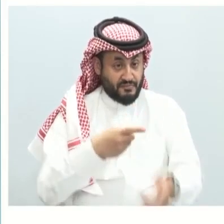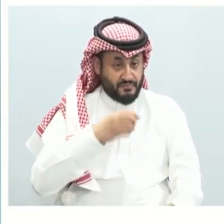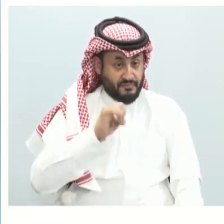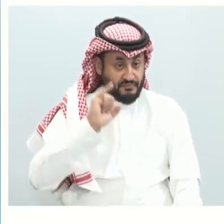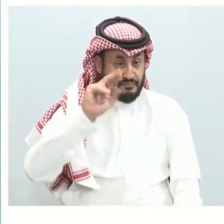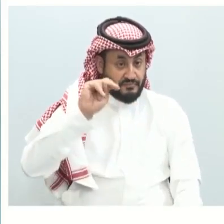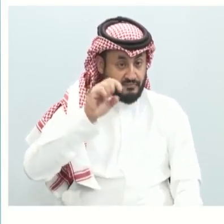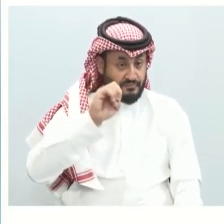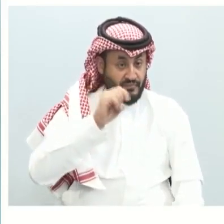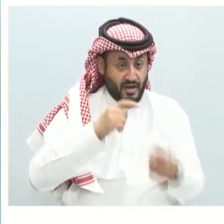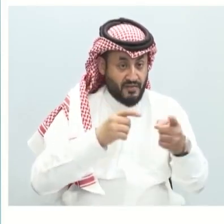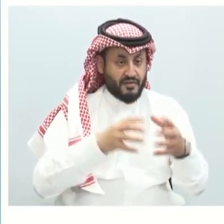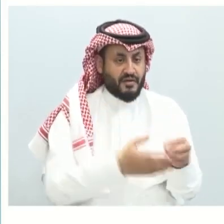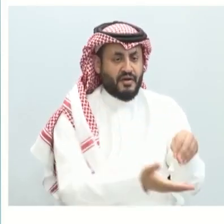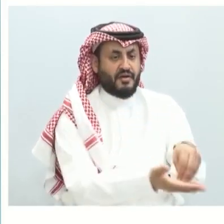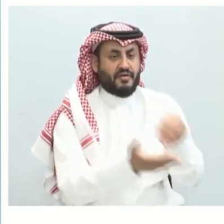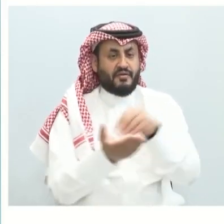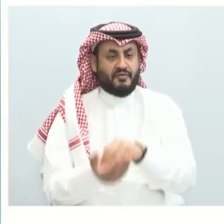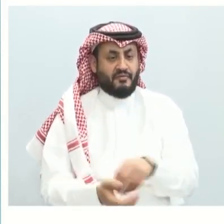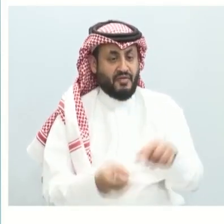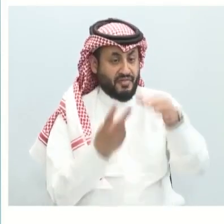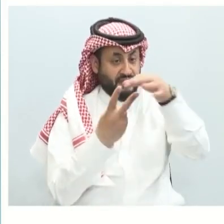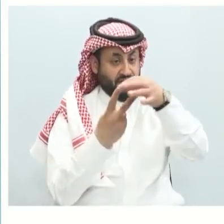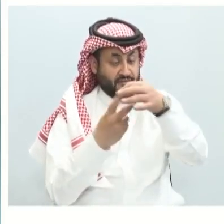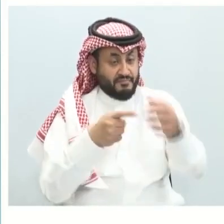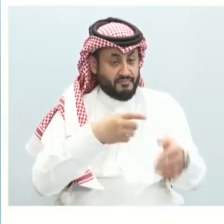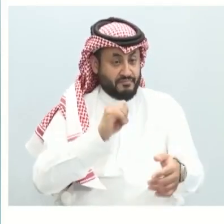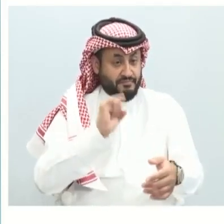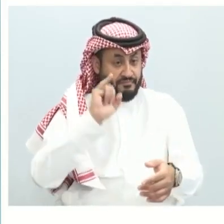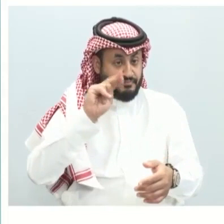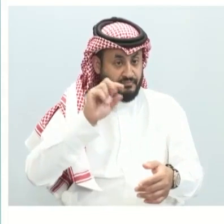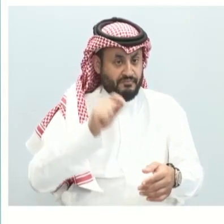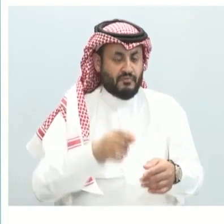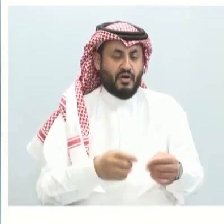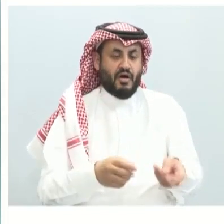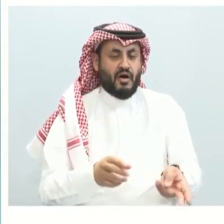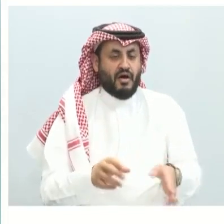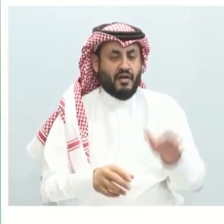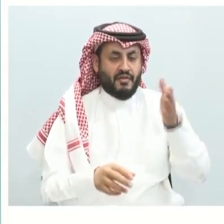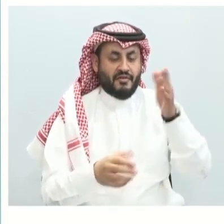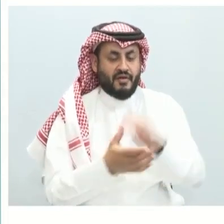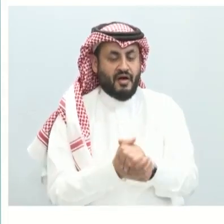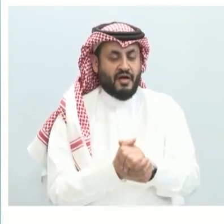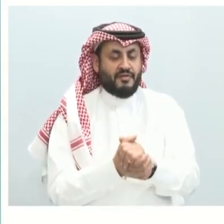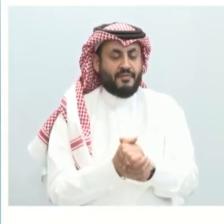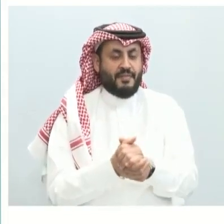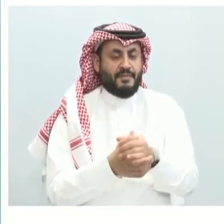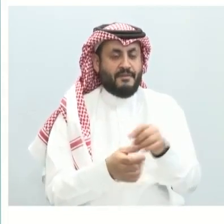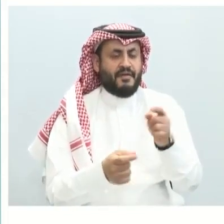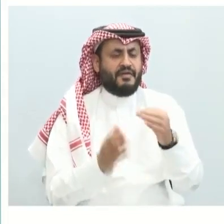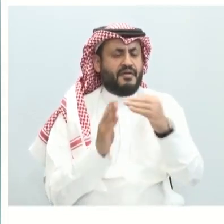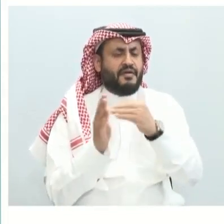we're talking about place. And here when we say what are you going to do, here we're talking about